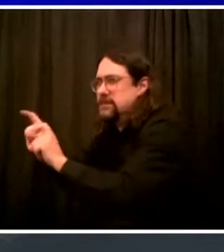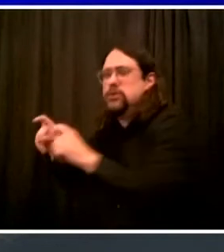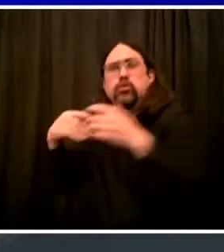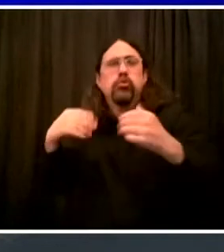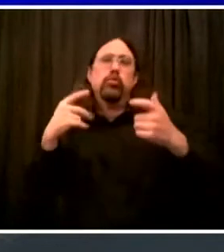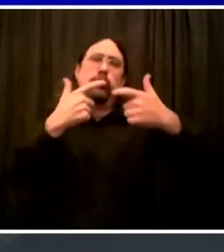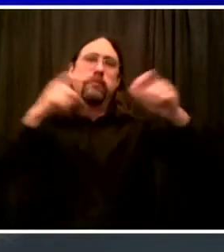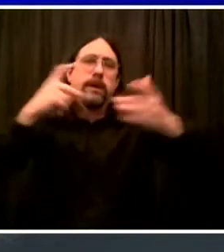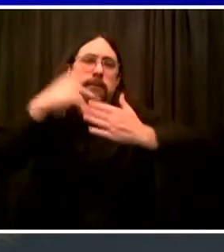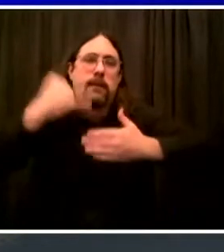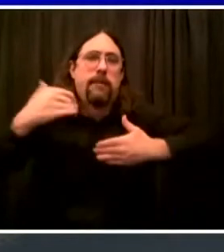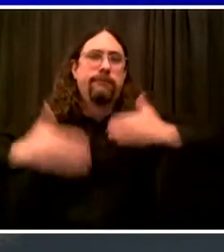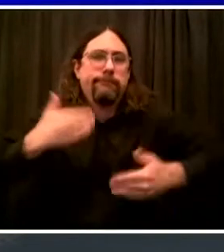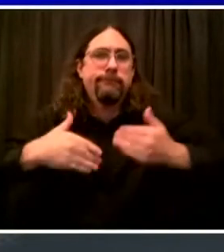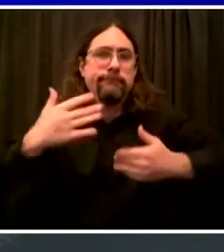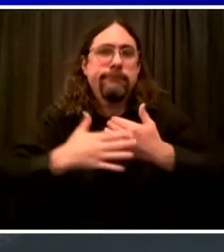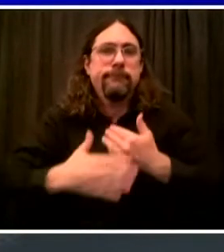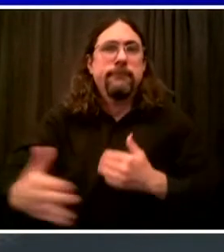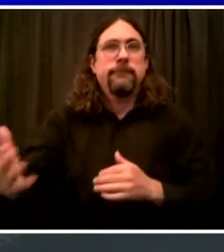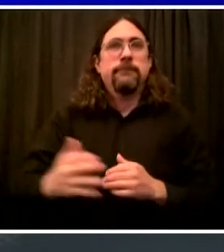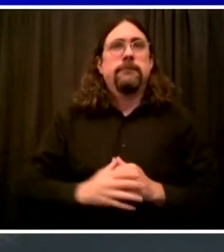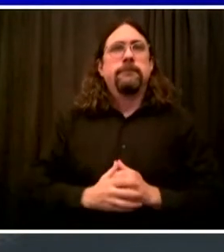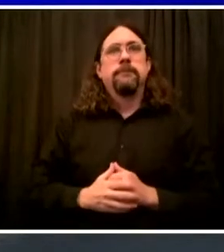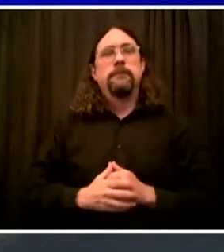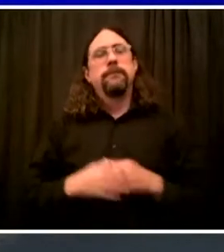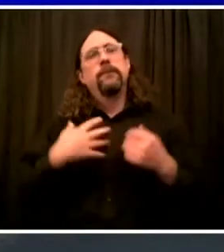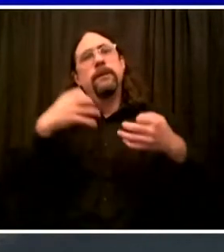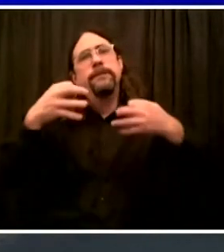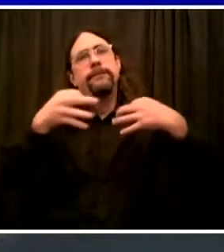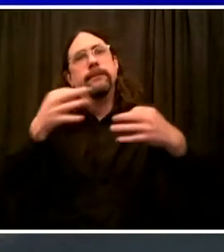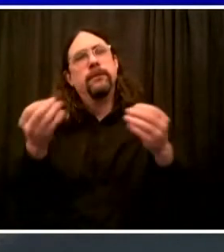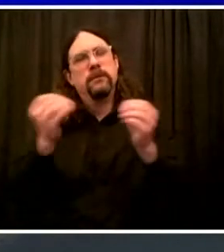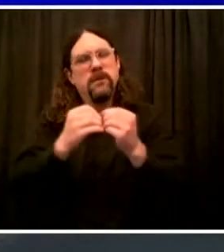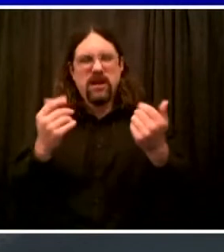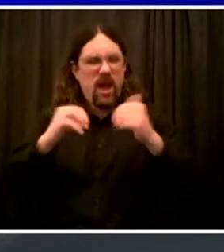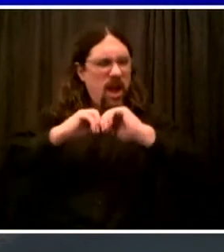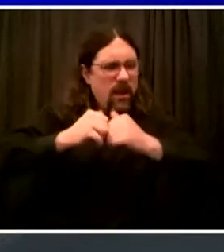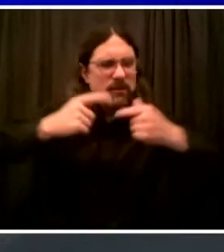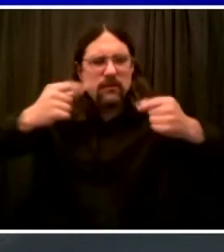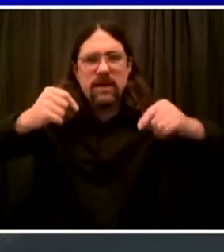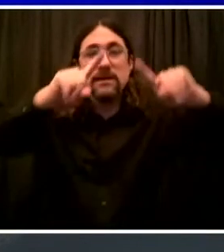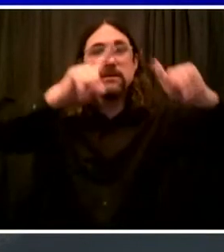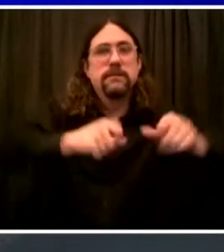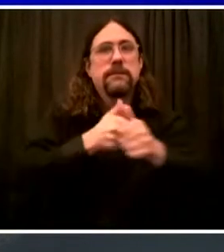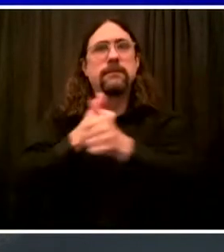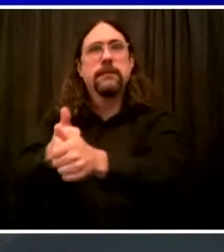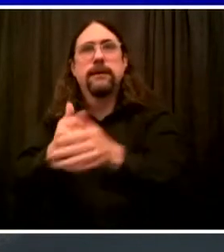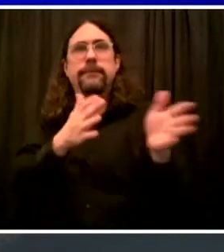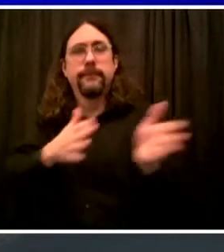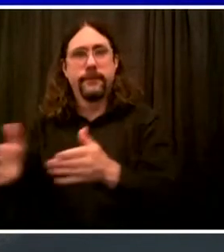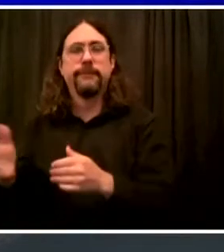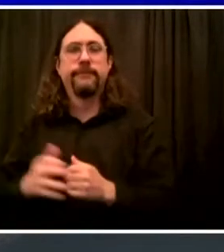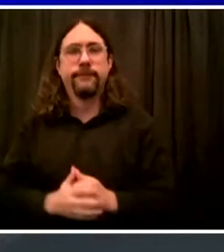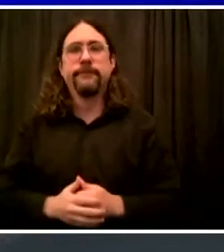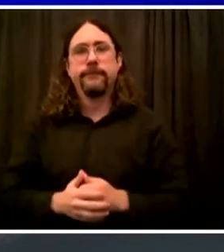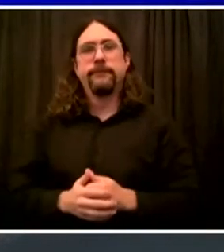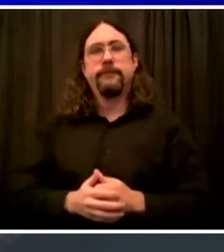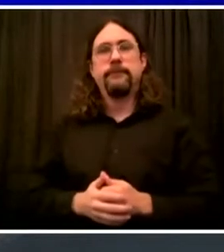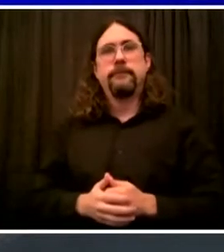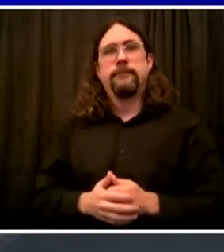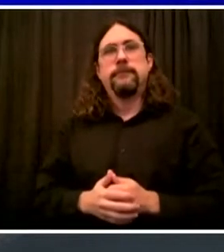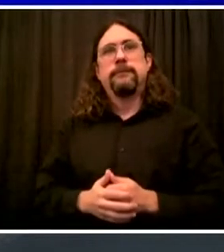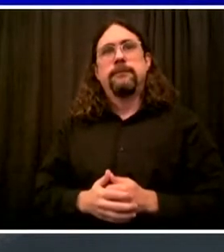next few weeks, but this is the direction we'll be going in. We now want to encourage 3 groups of people to get